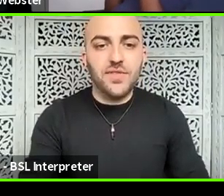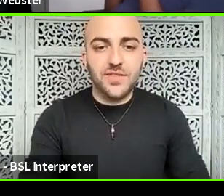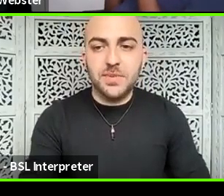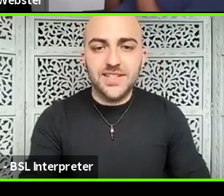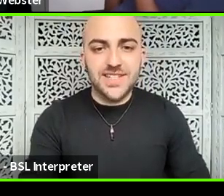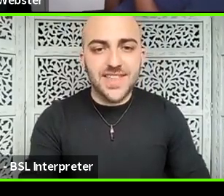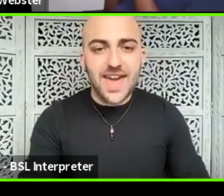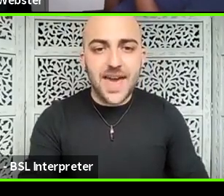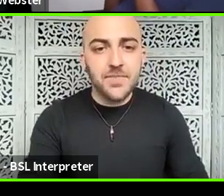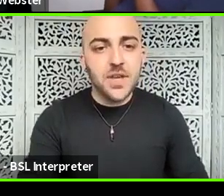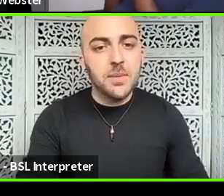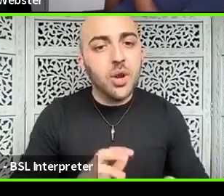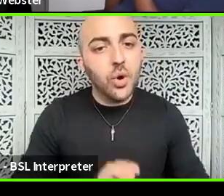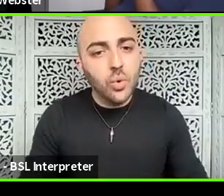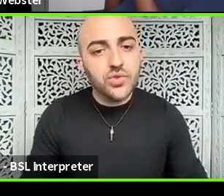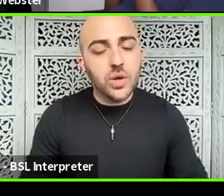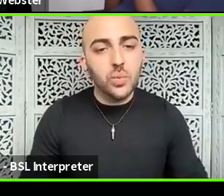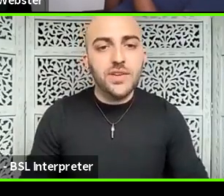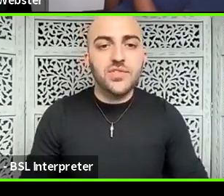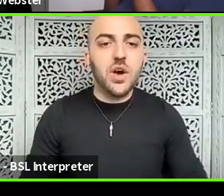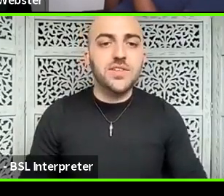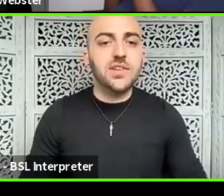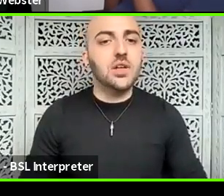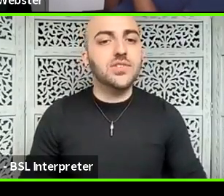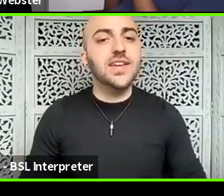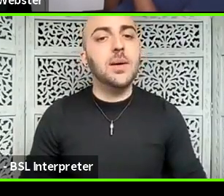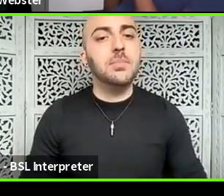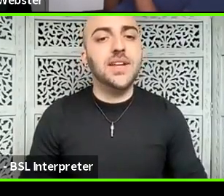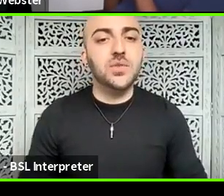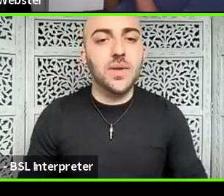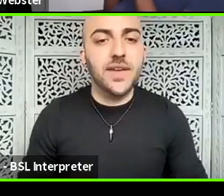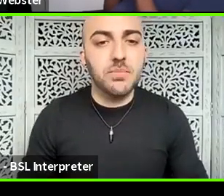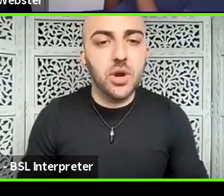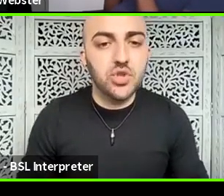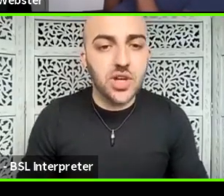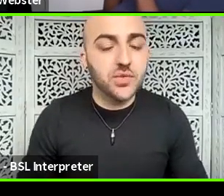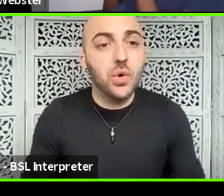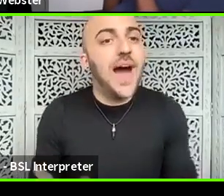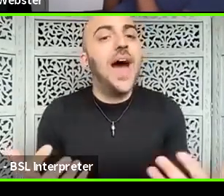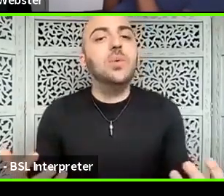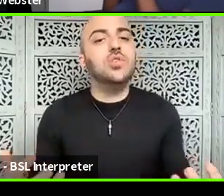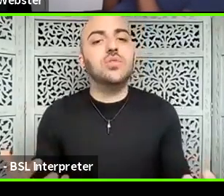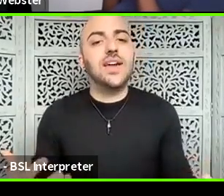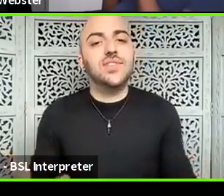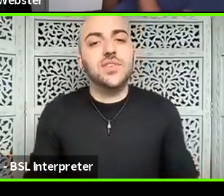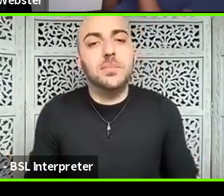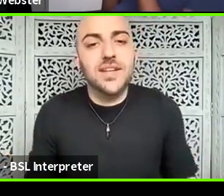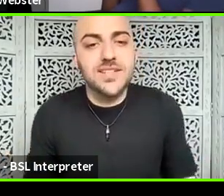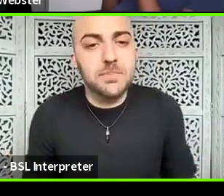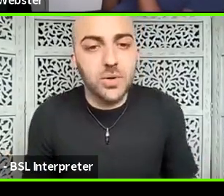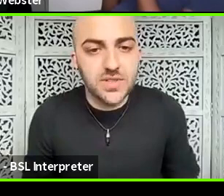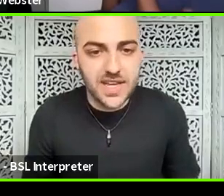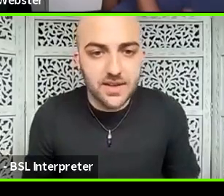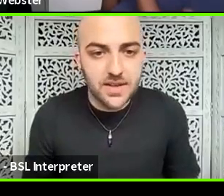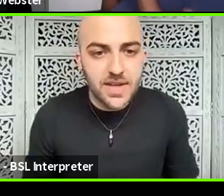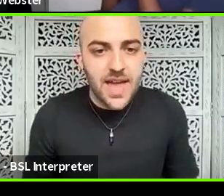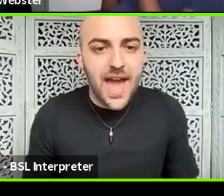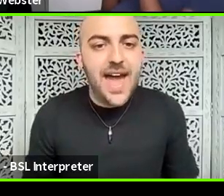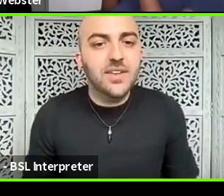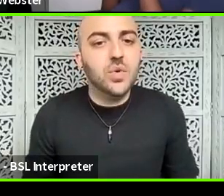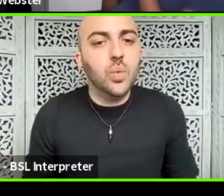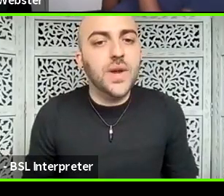have a lot more flexibility there. But also we've started asking companies when they approach us, well, how is your accessibility built